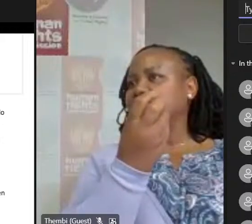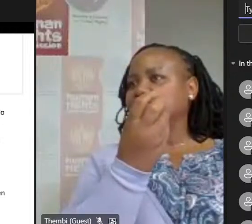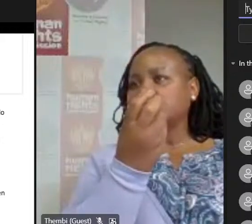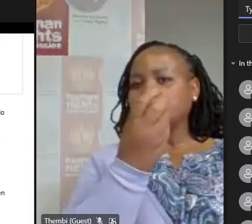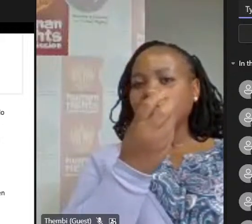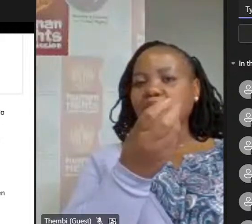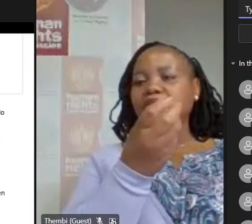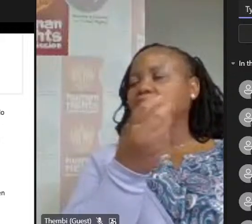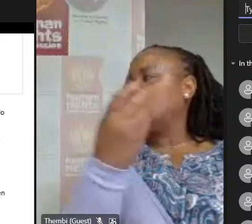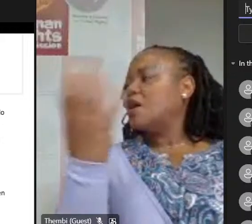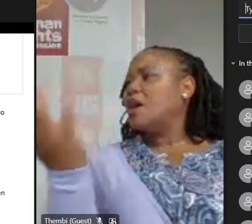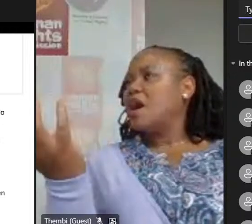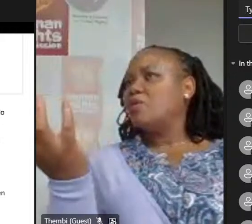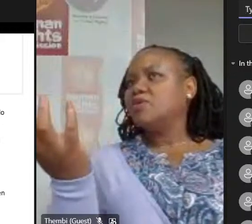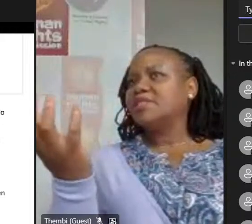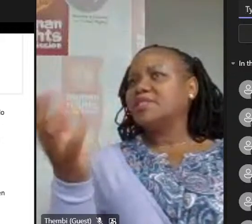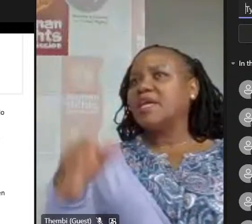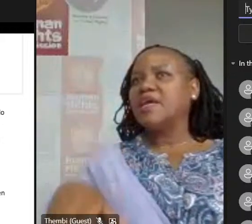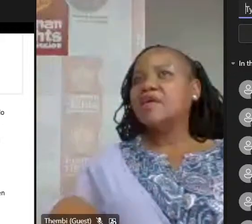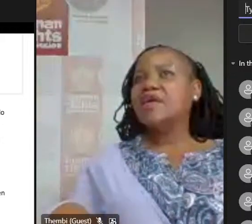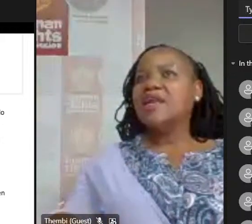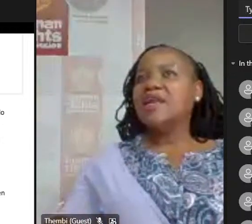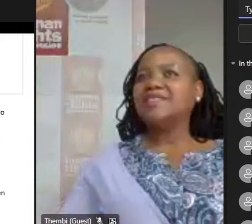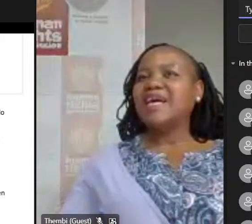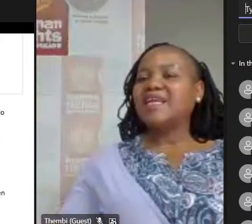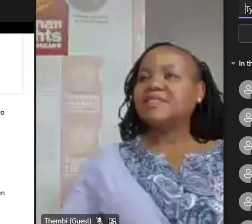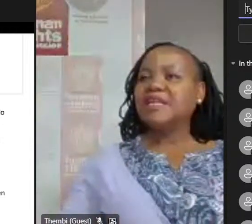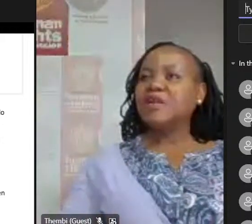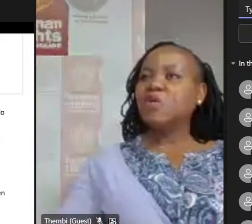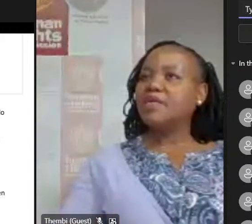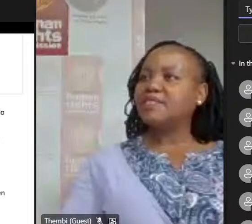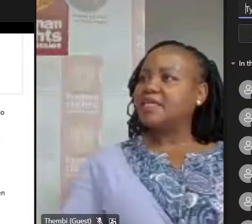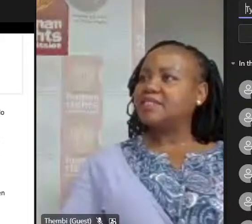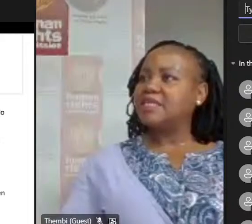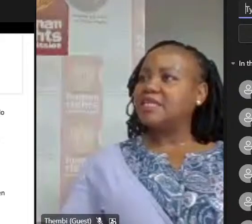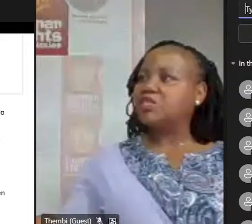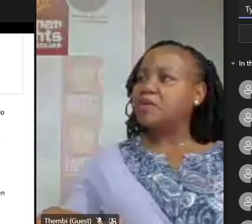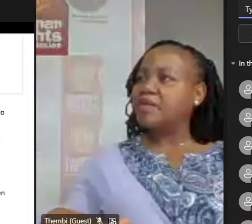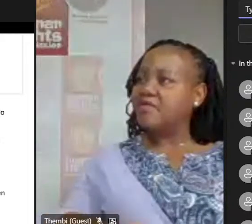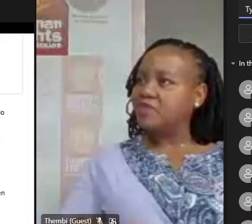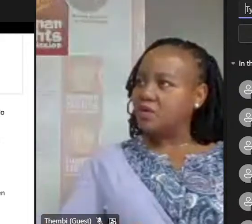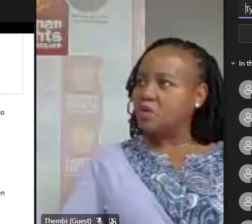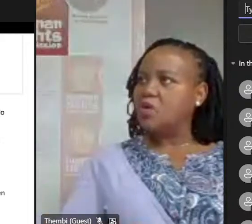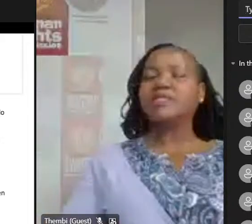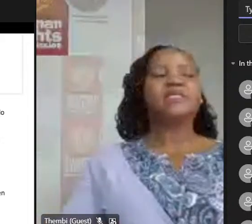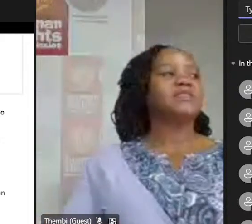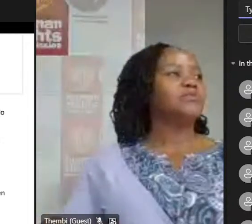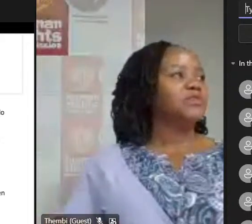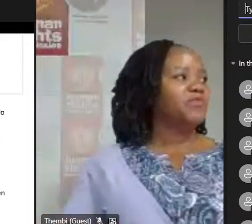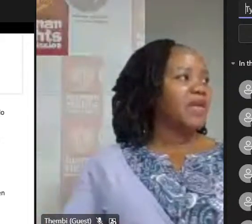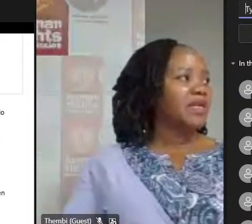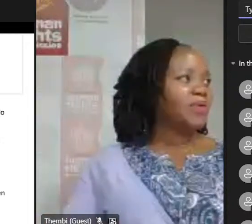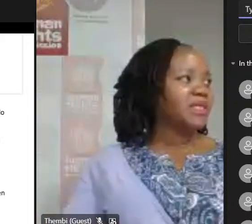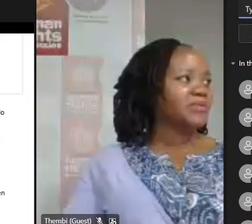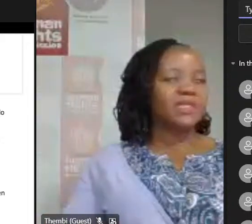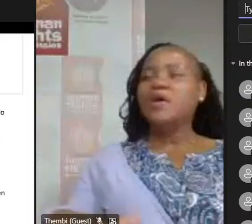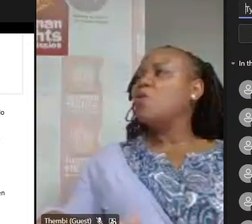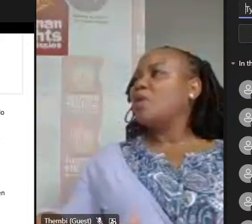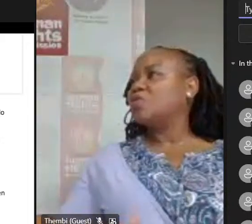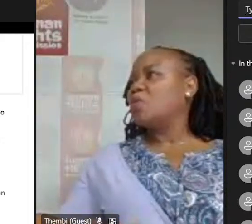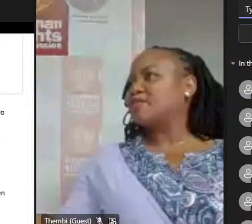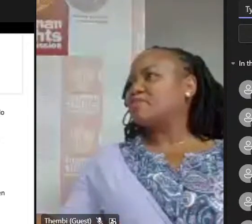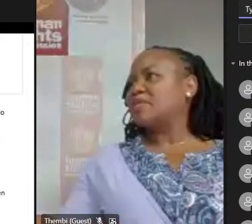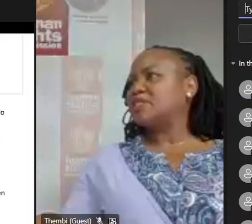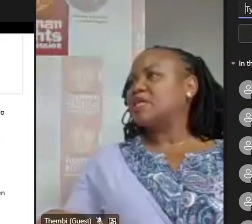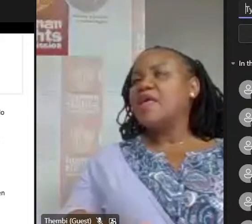me. So I would say let's understand the context, the geographic context in which we find ourselves,